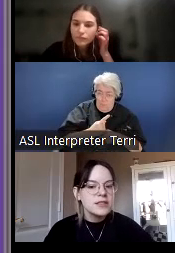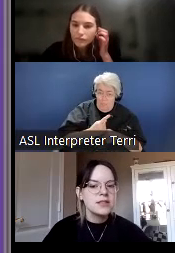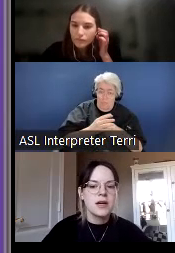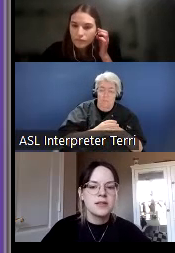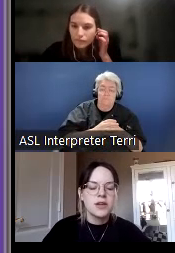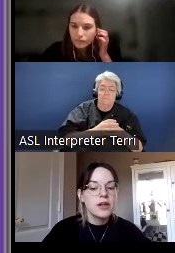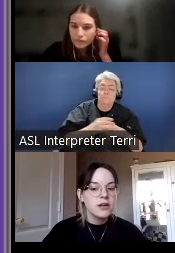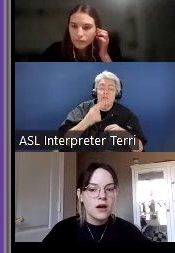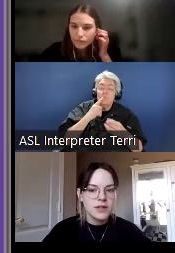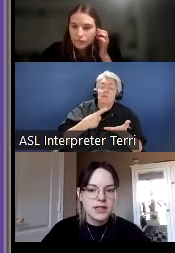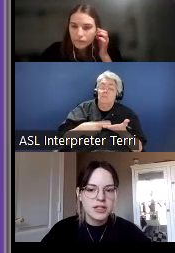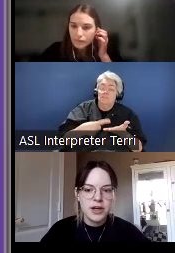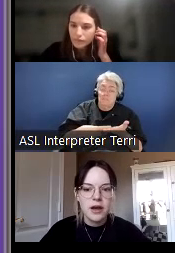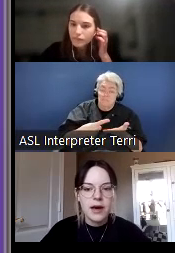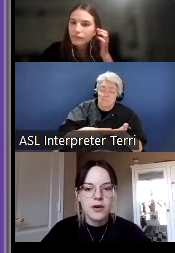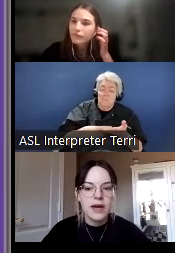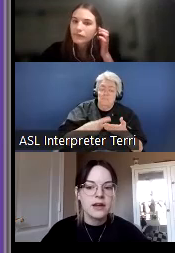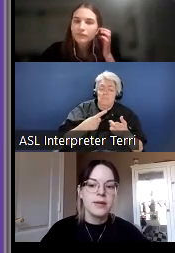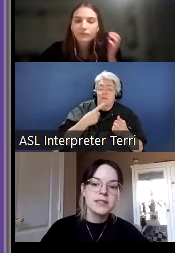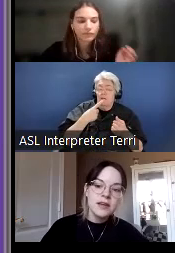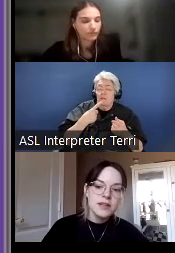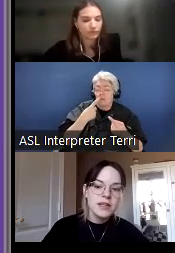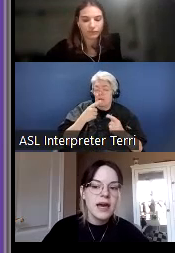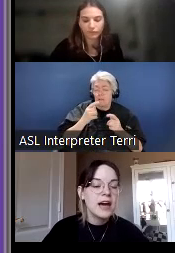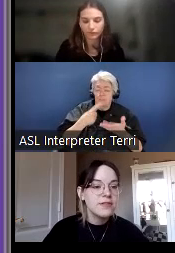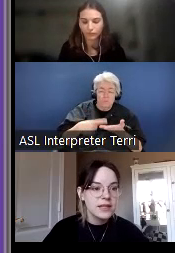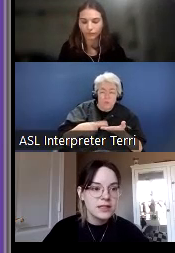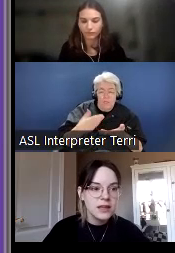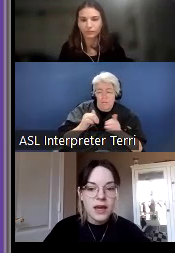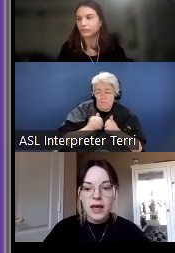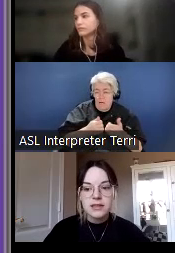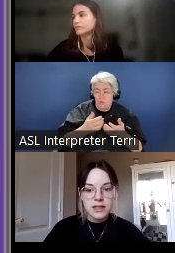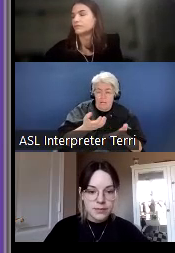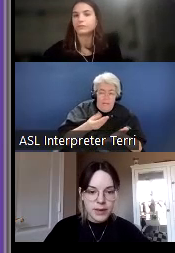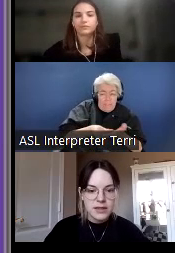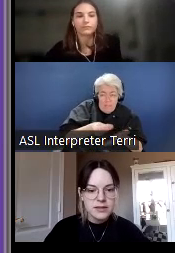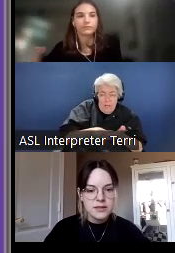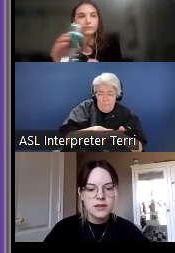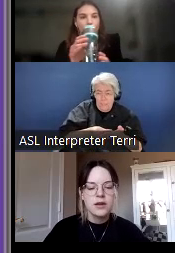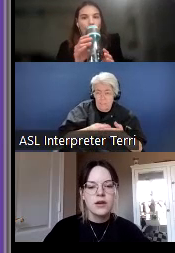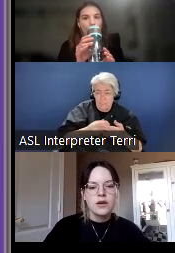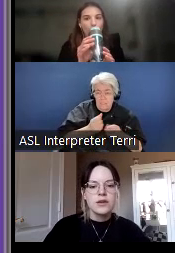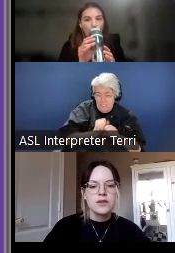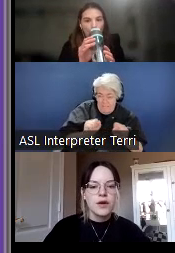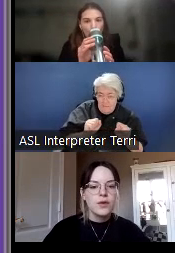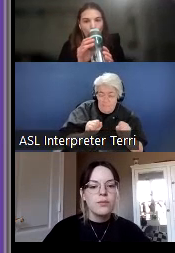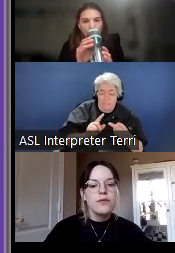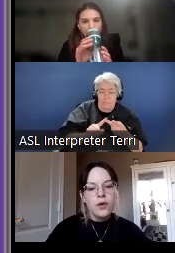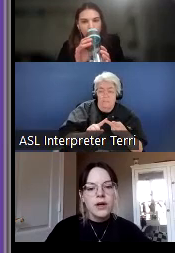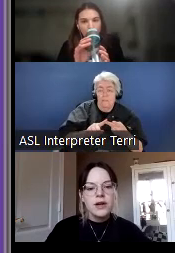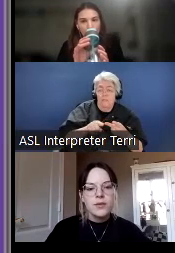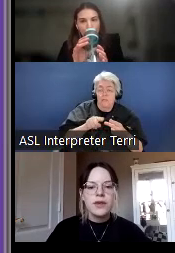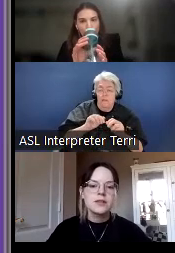we're going to discuss starting the conversation about economic safety, advocacy, and independence.